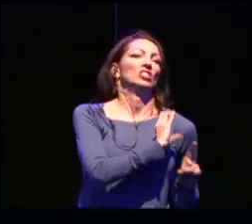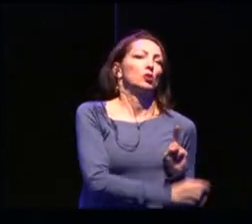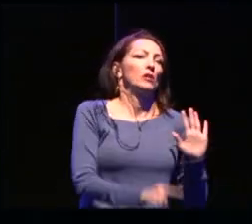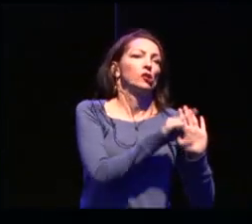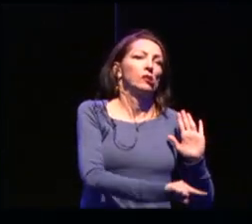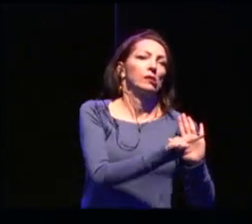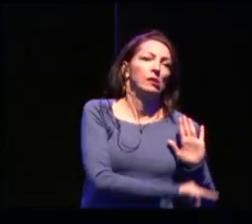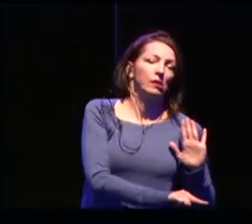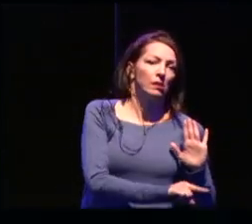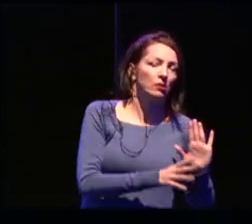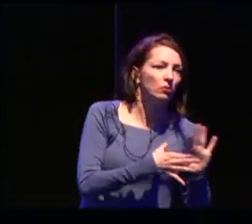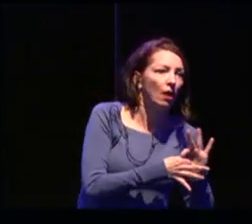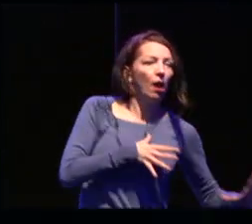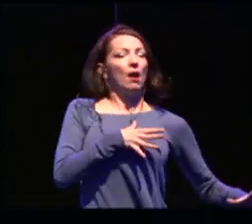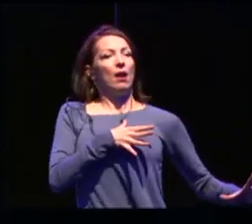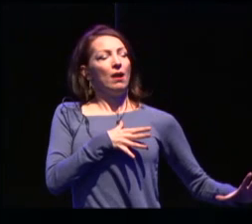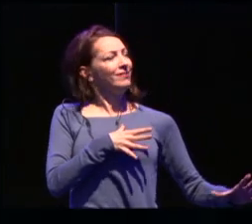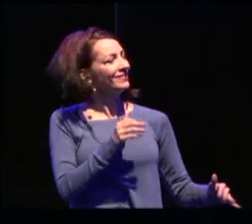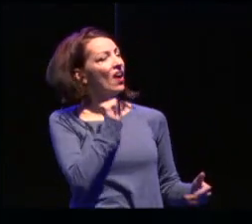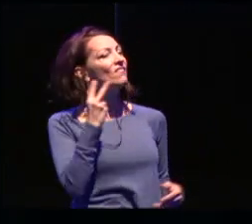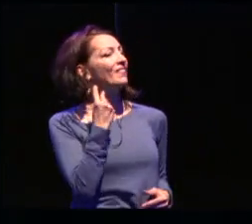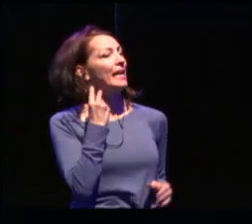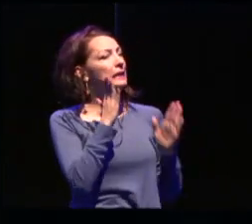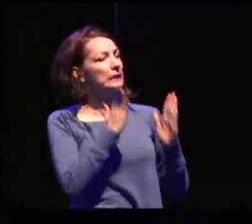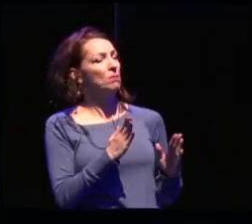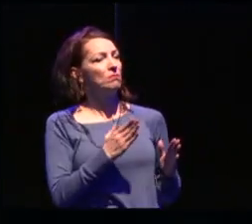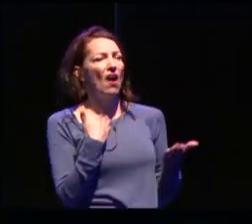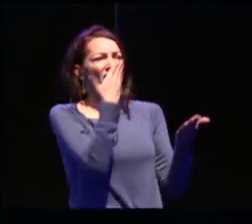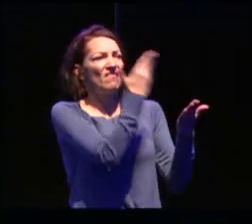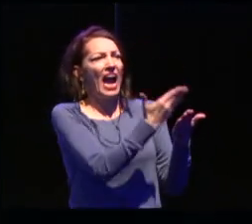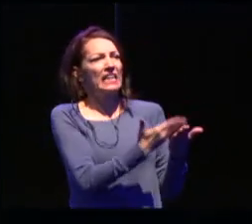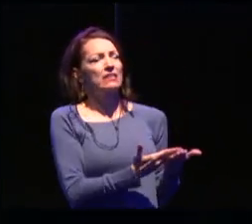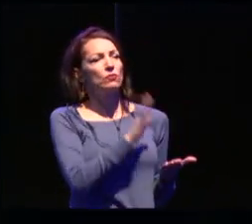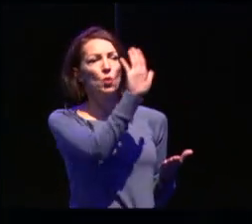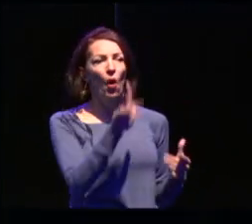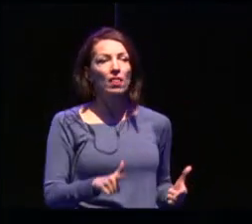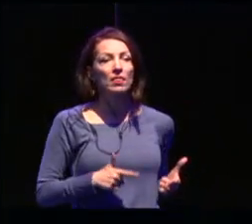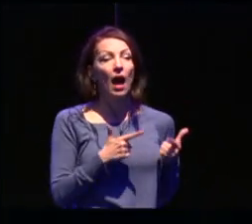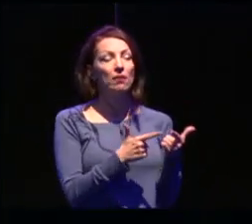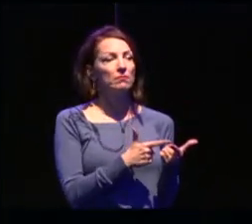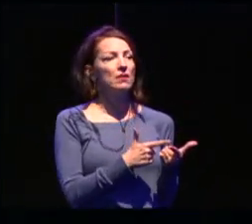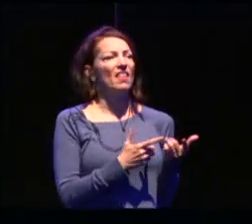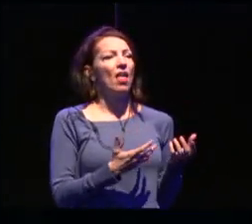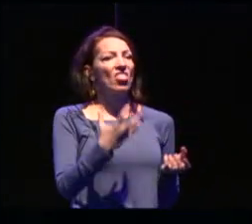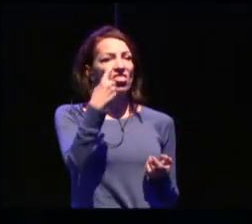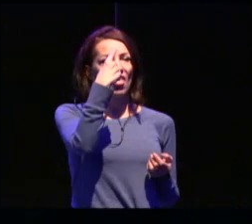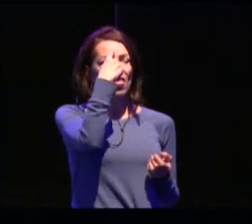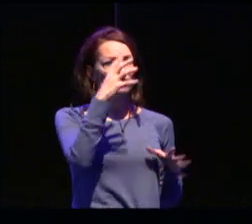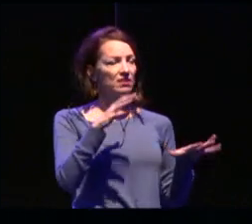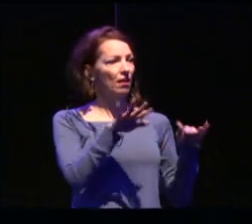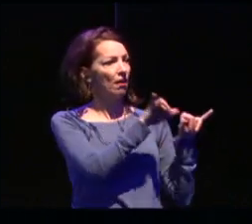circumstance. You become out of being a victim to the facts of your life, which are the coagulated thought